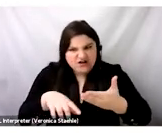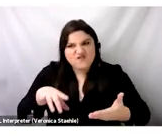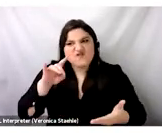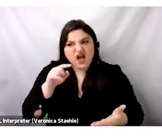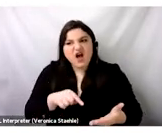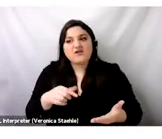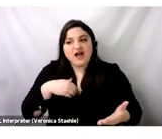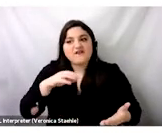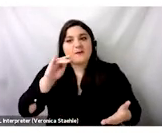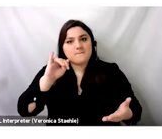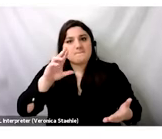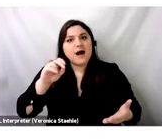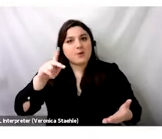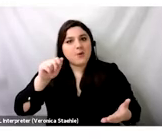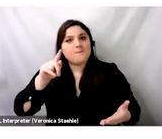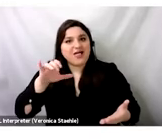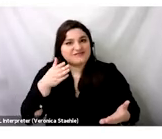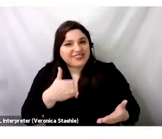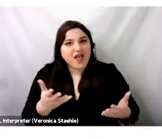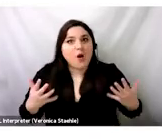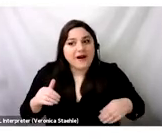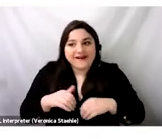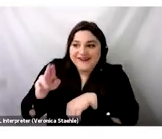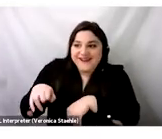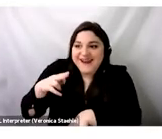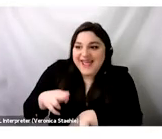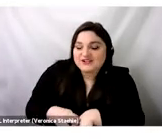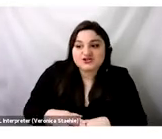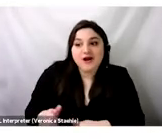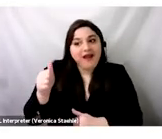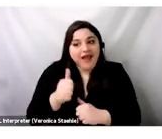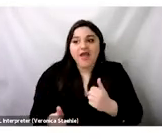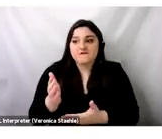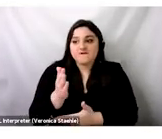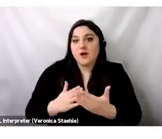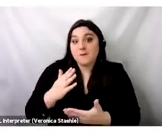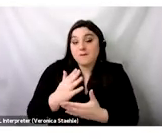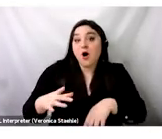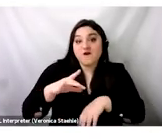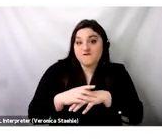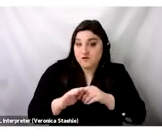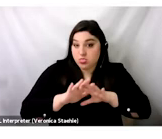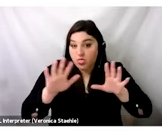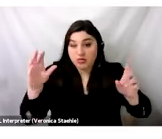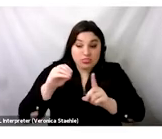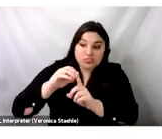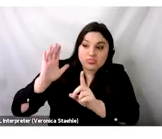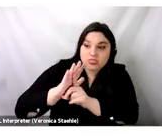There have been found in kind of every point of Earth. And I think that is very important to think